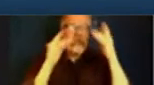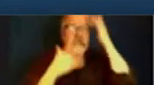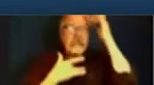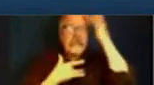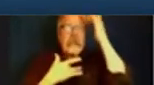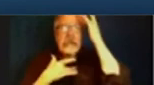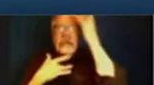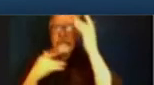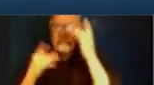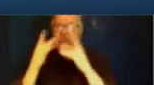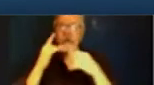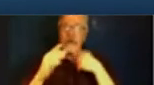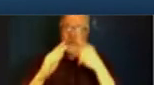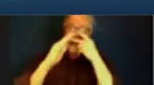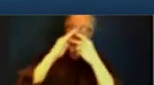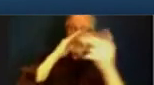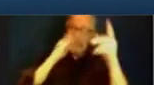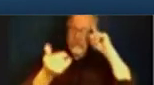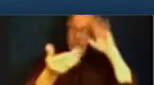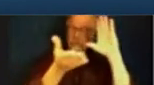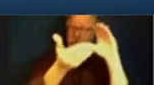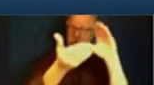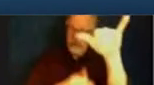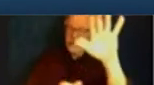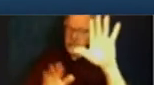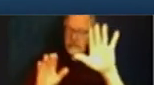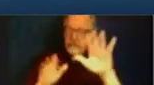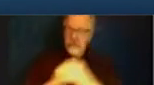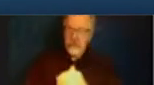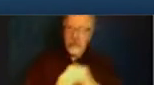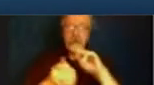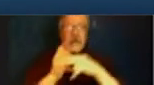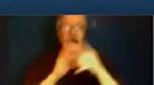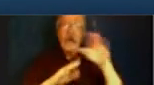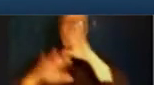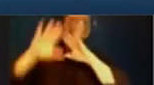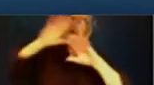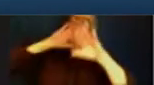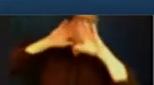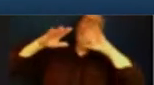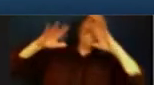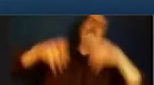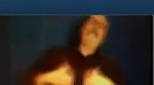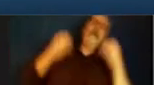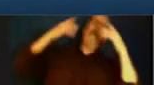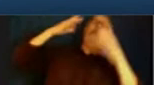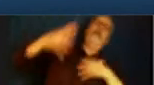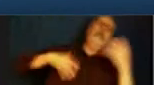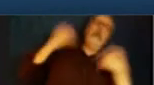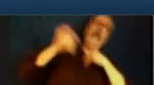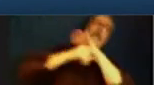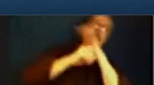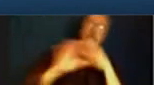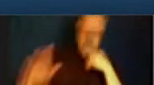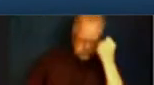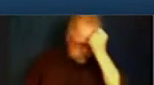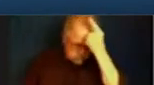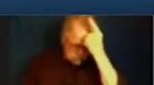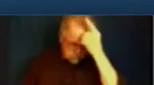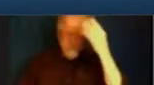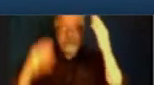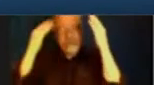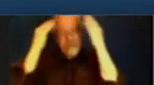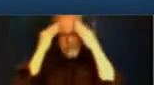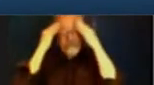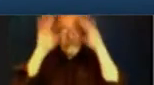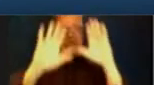some frustrating days for us because of some staffing shortages. And I know that Washingtonians are going to be resilient